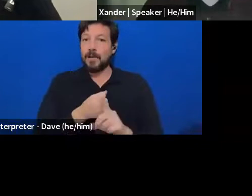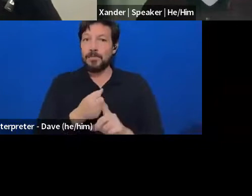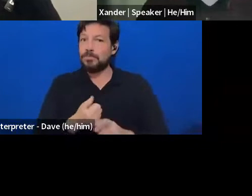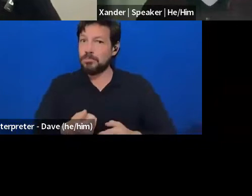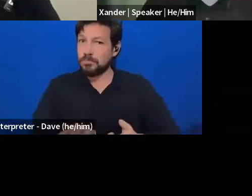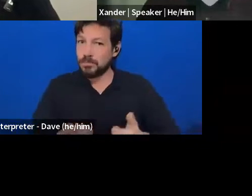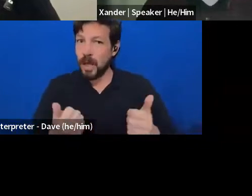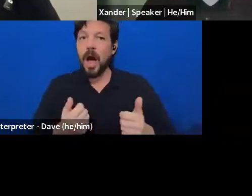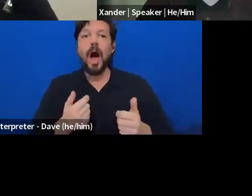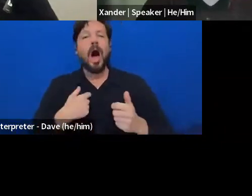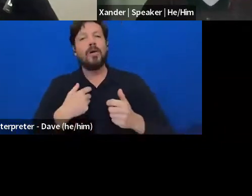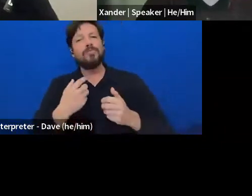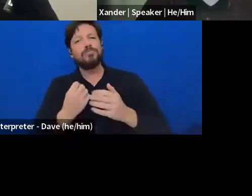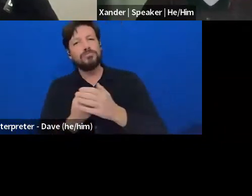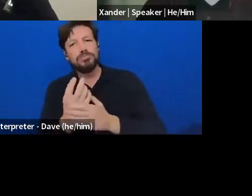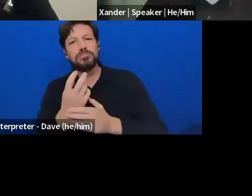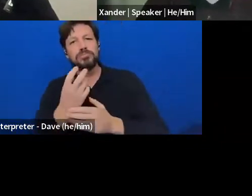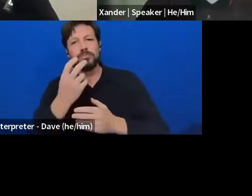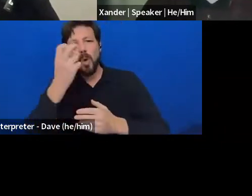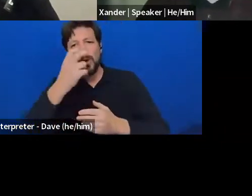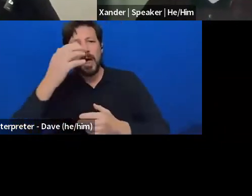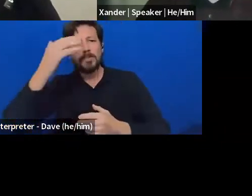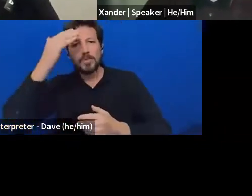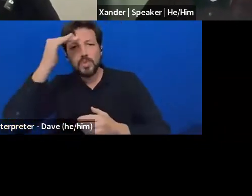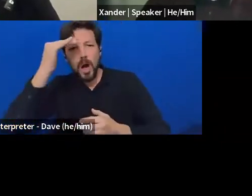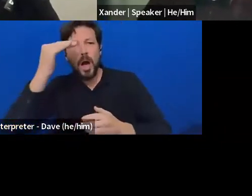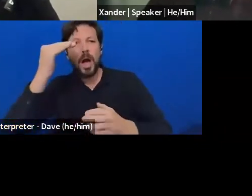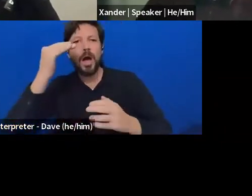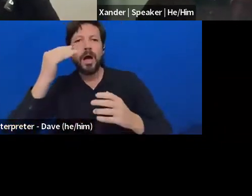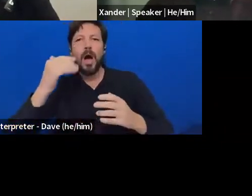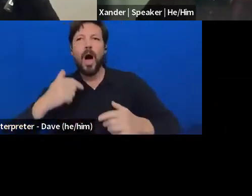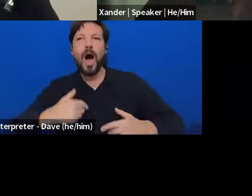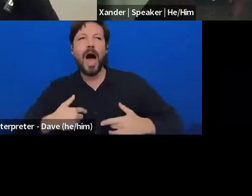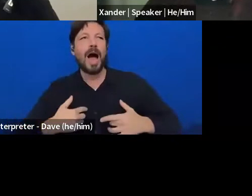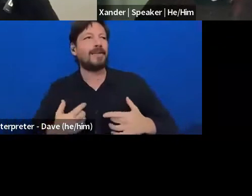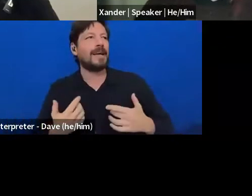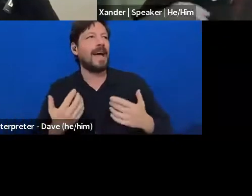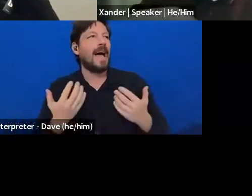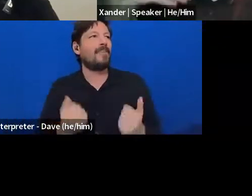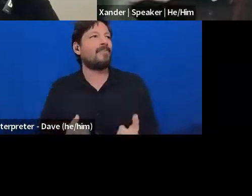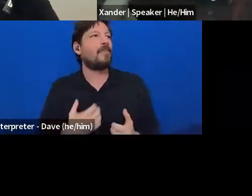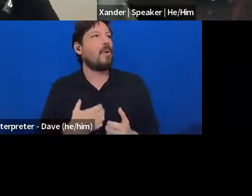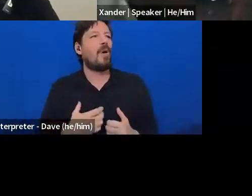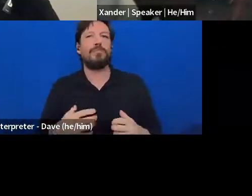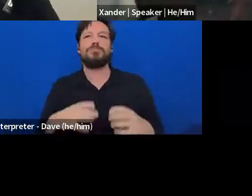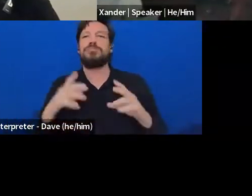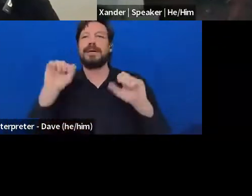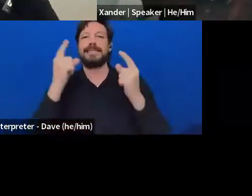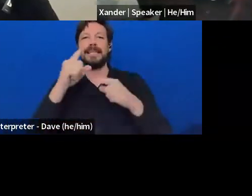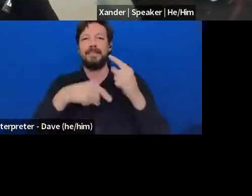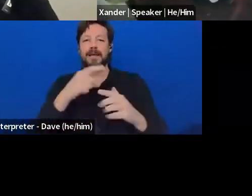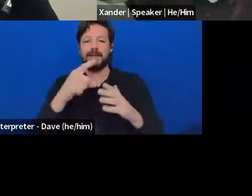and more mature, my sense of justice has just gone like from like 100 to